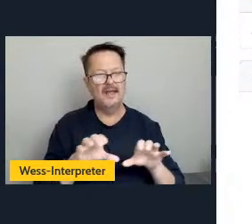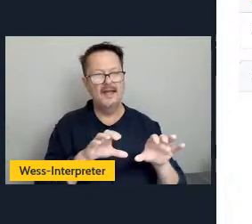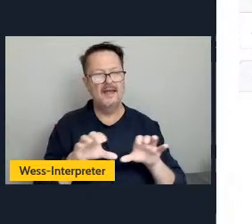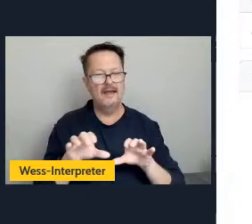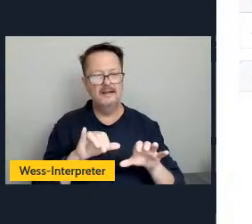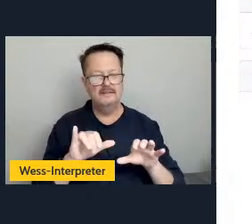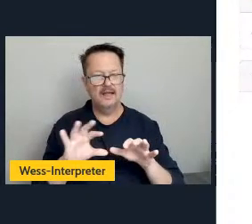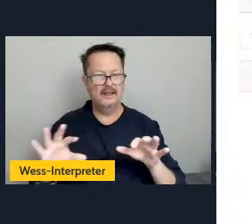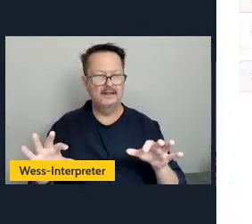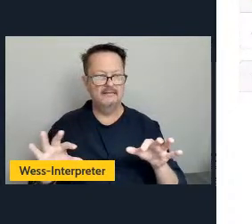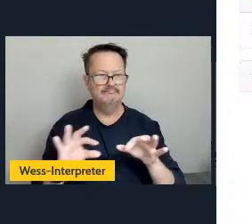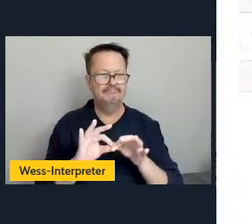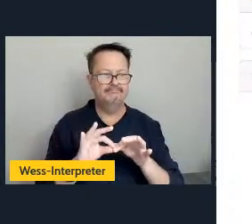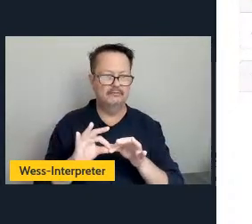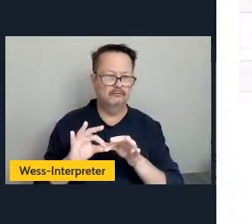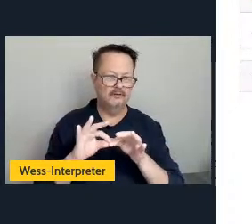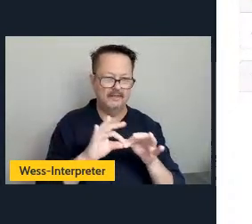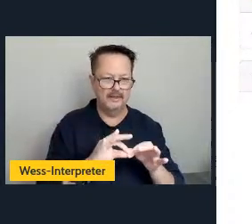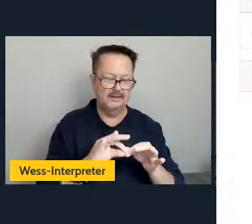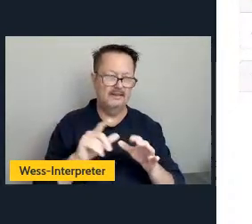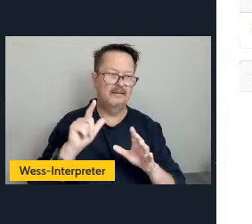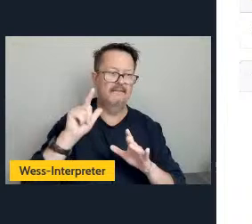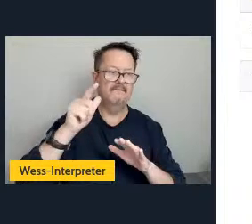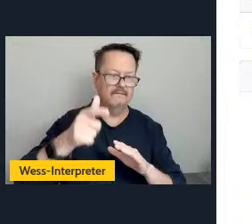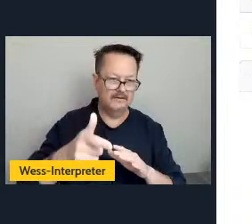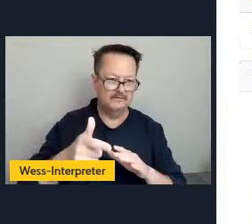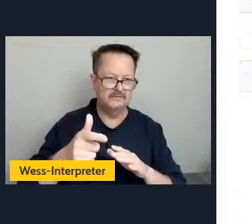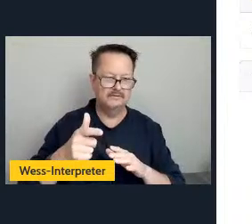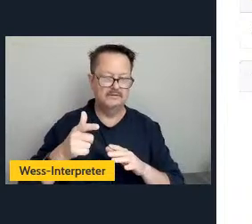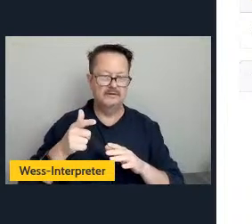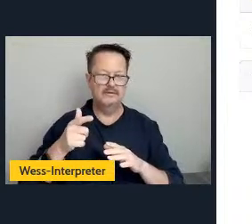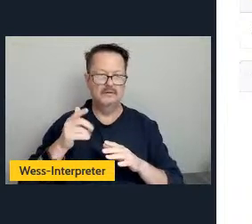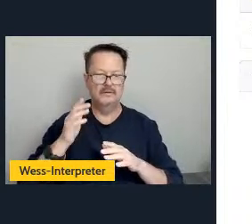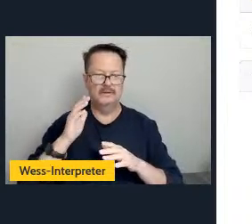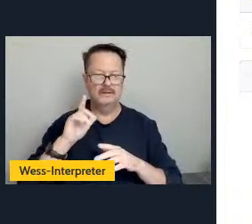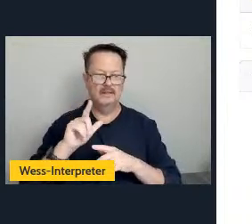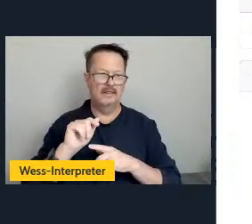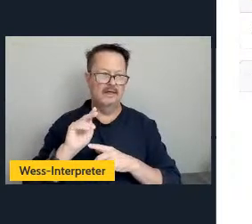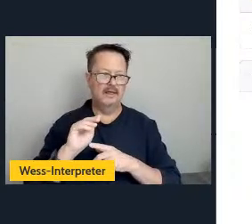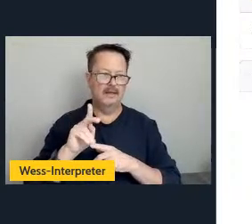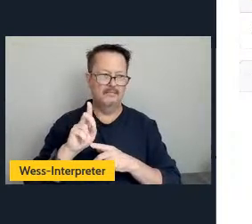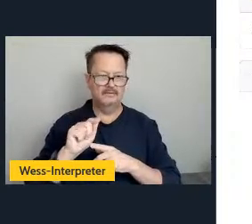validated and eventually even planned if you want to do that.